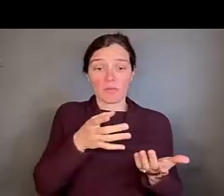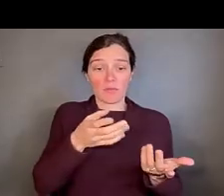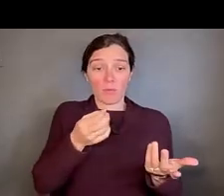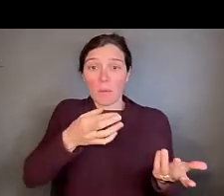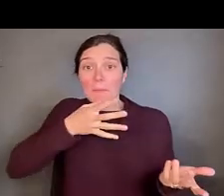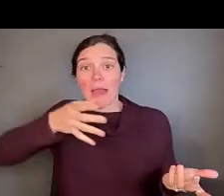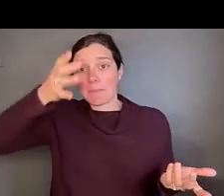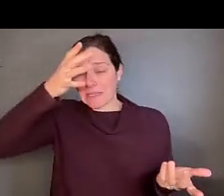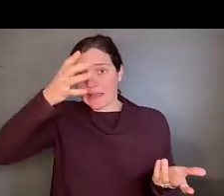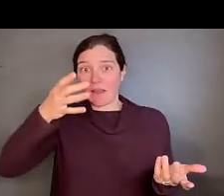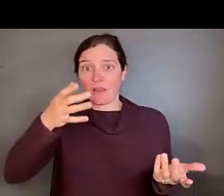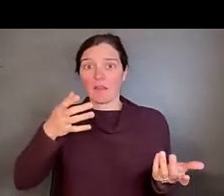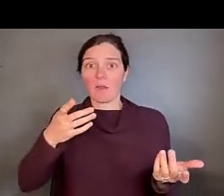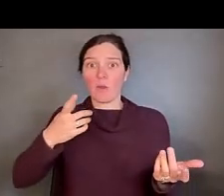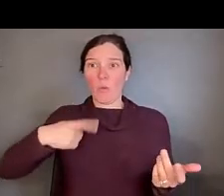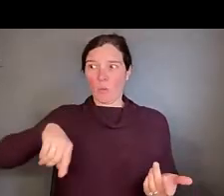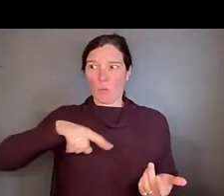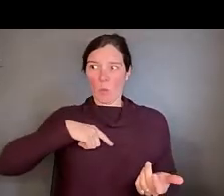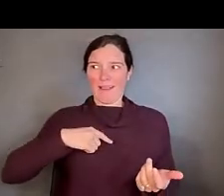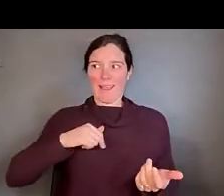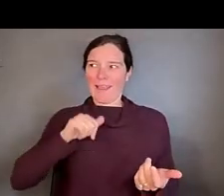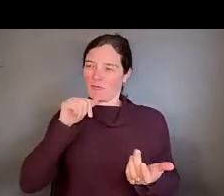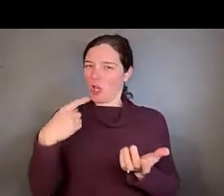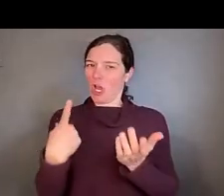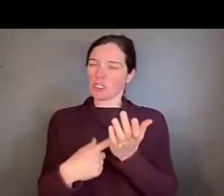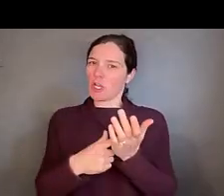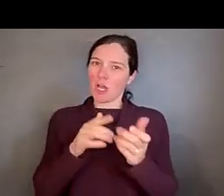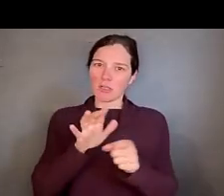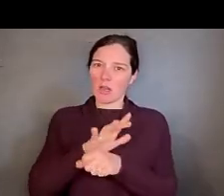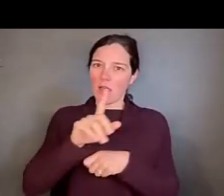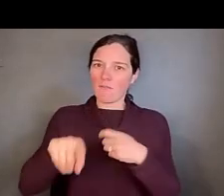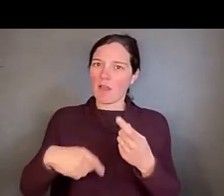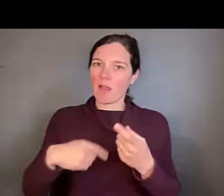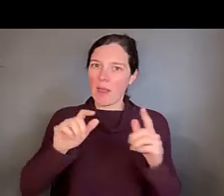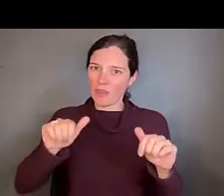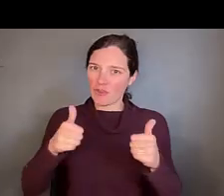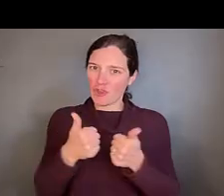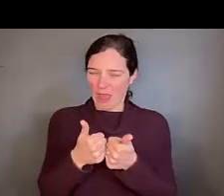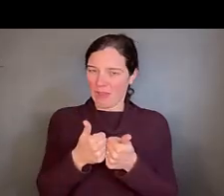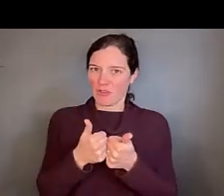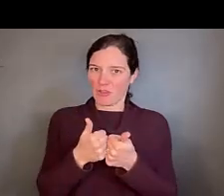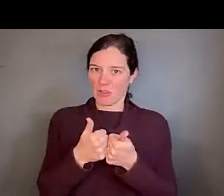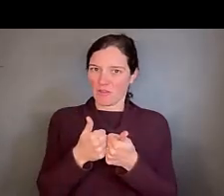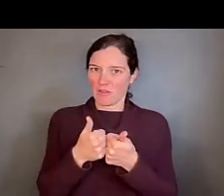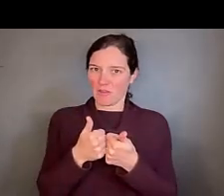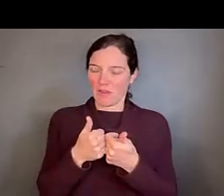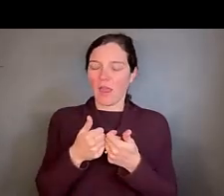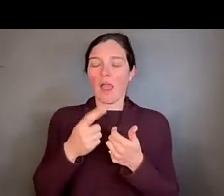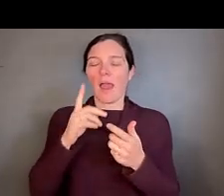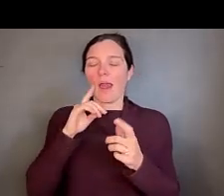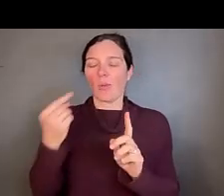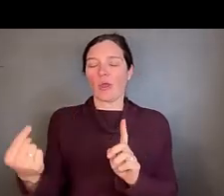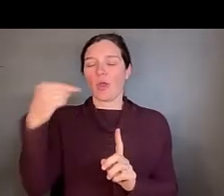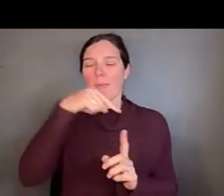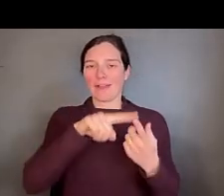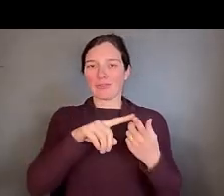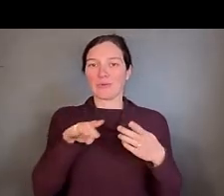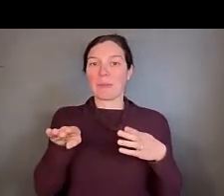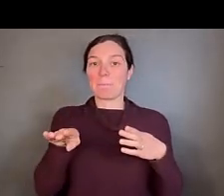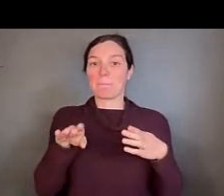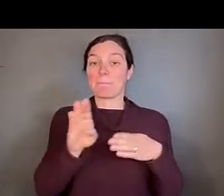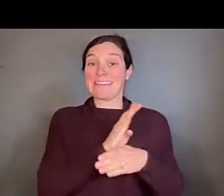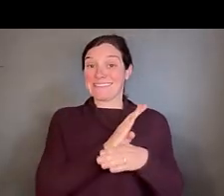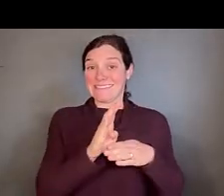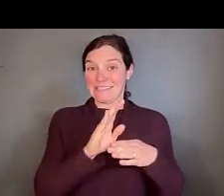And I think we've not spent enough time talking about the challenges we have. And again, I'm going to go back to the business